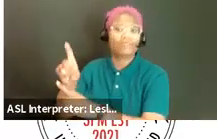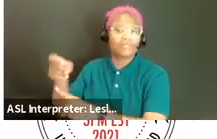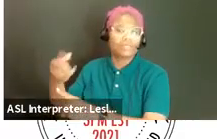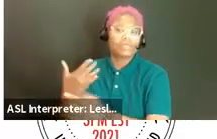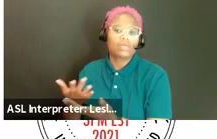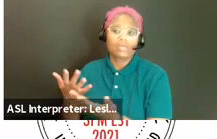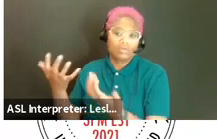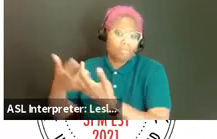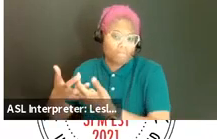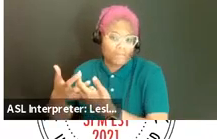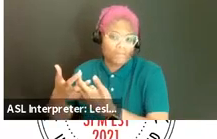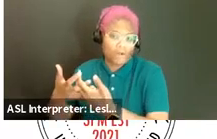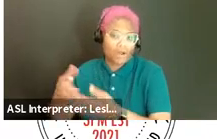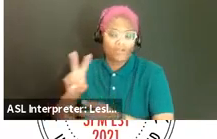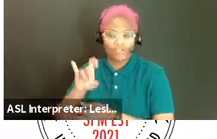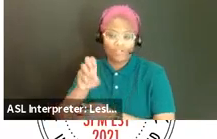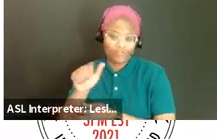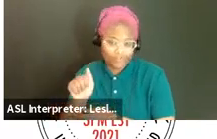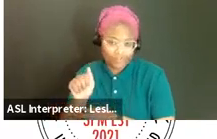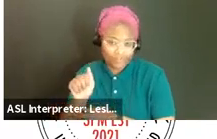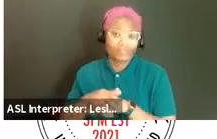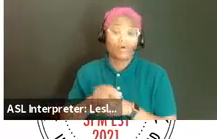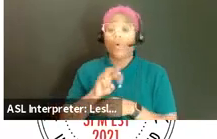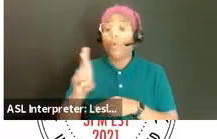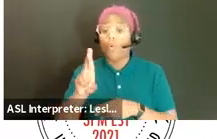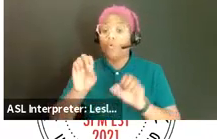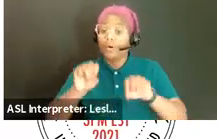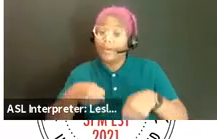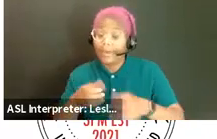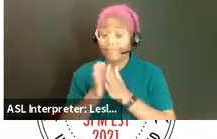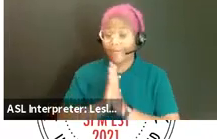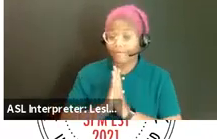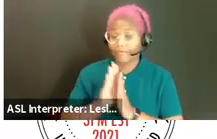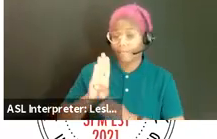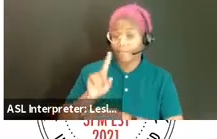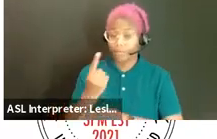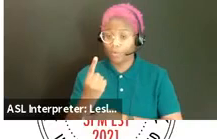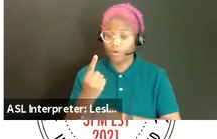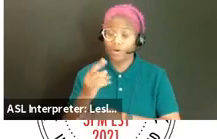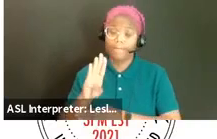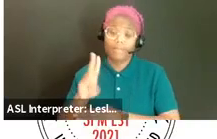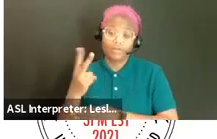they're eligible for ESTA or a B1, B2 visa,